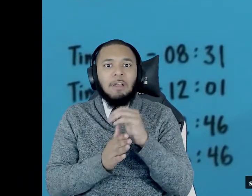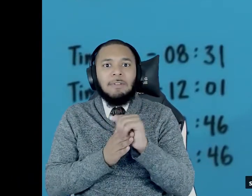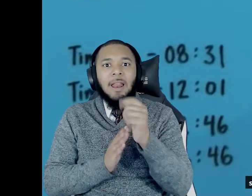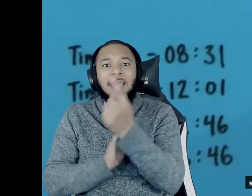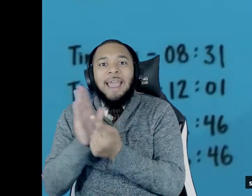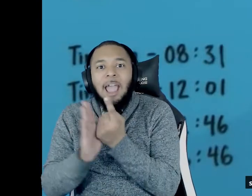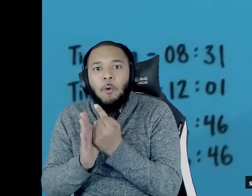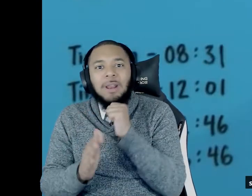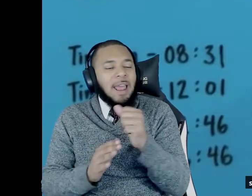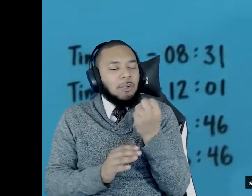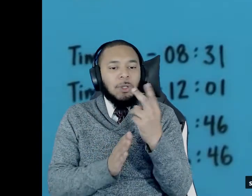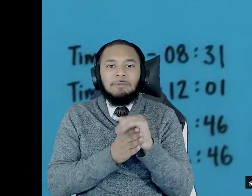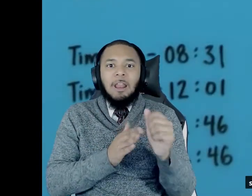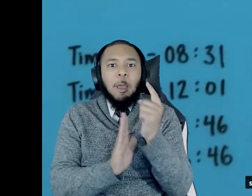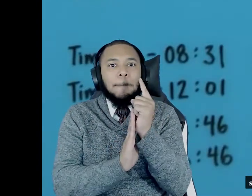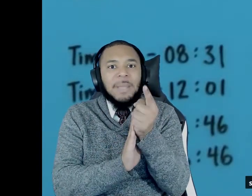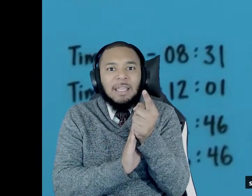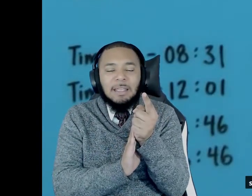$12 a minute.